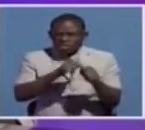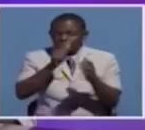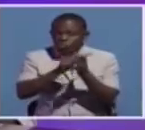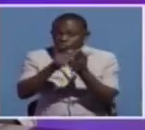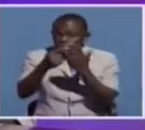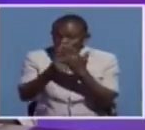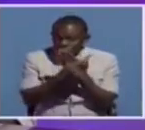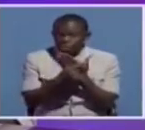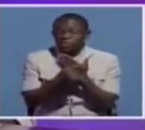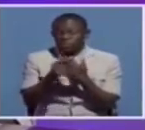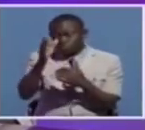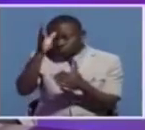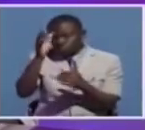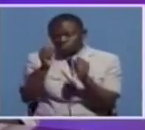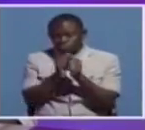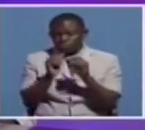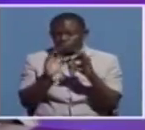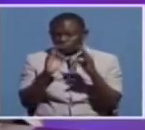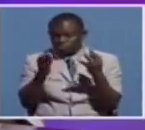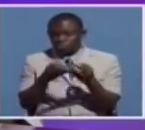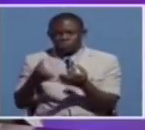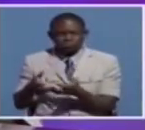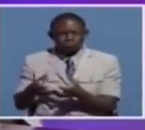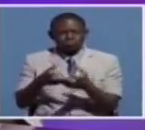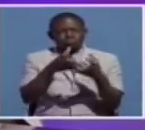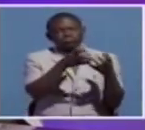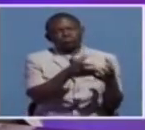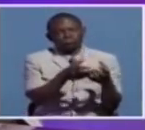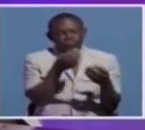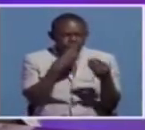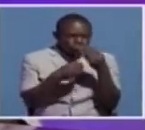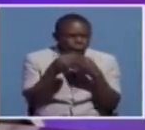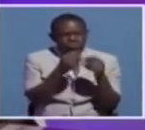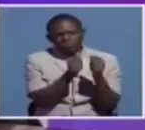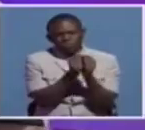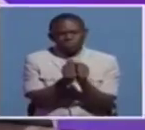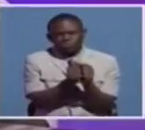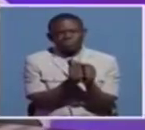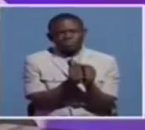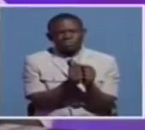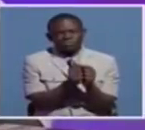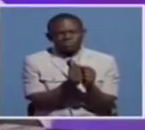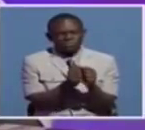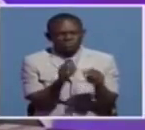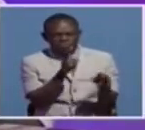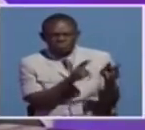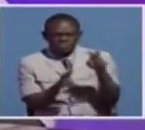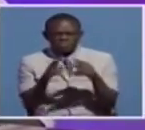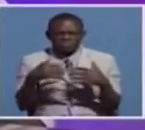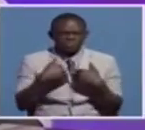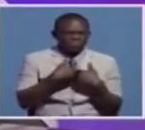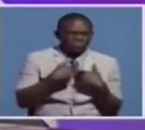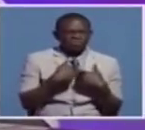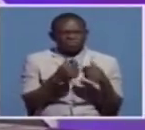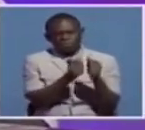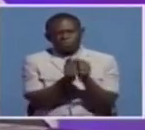more available. Then we could have supper and meals together, and go on game tours together. So there was that